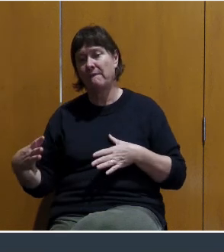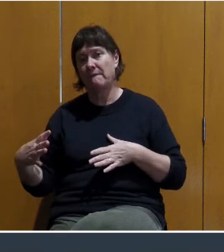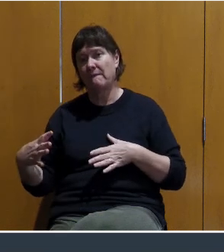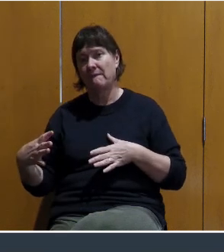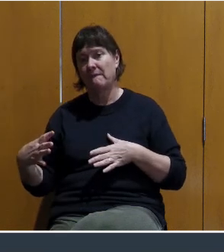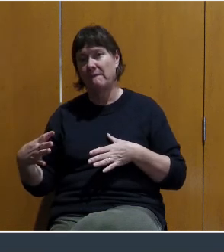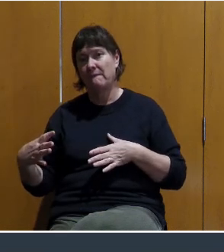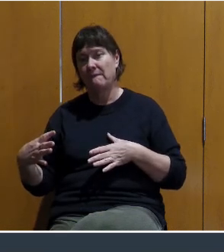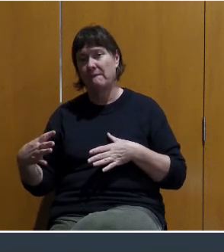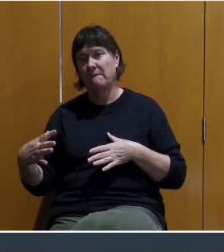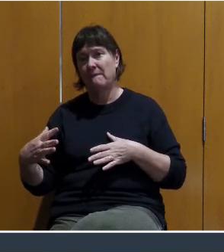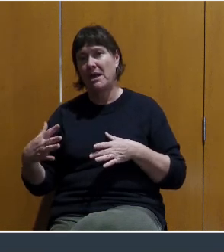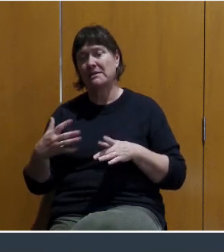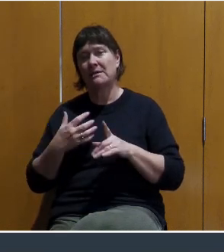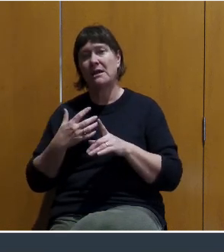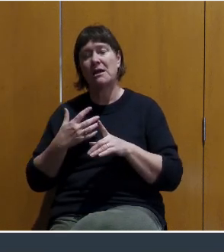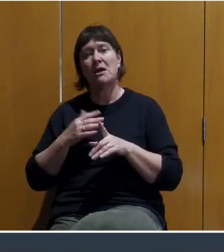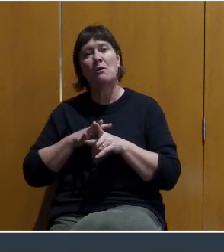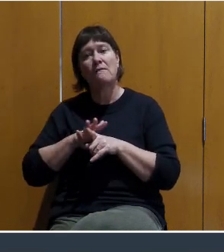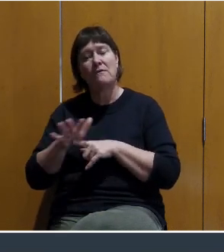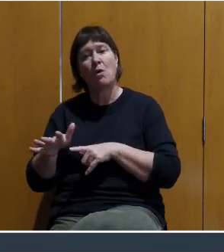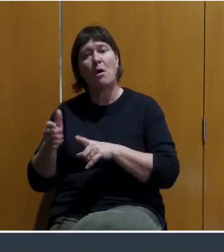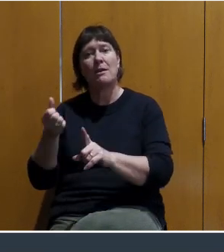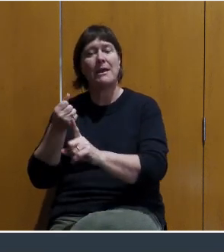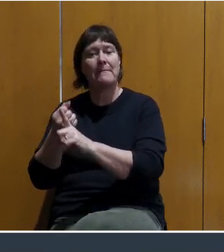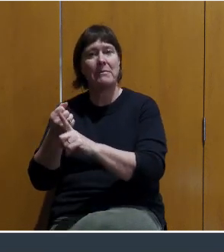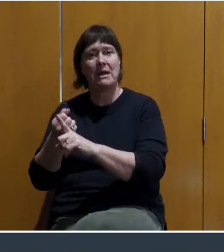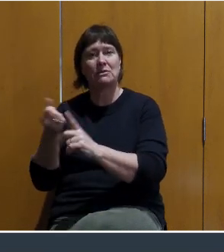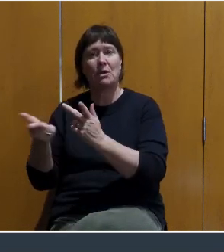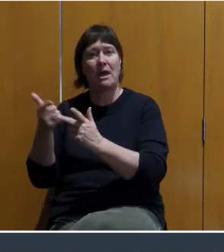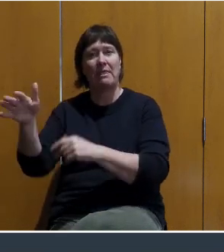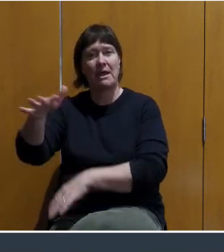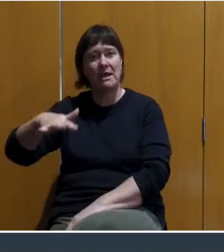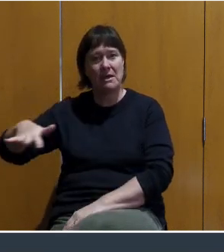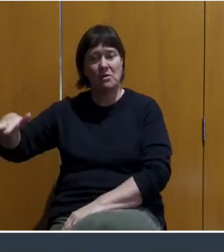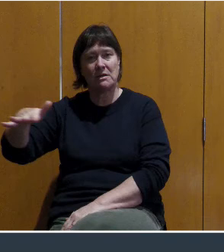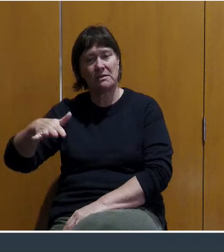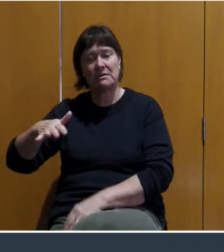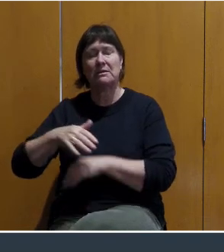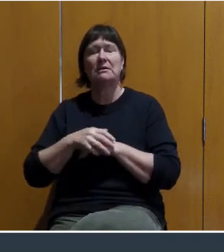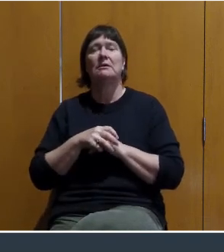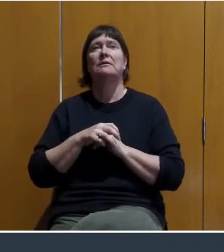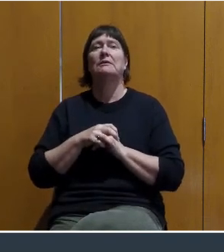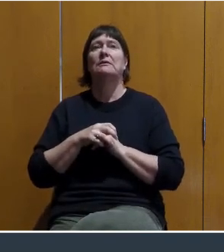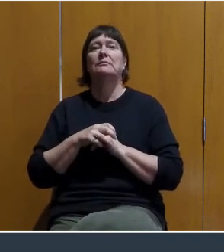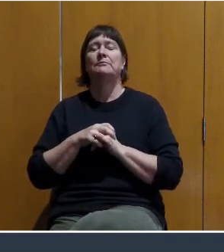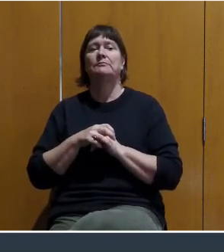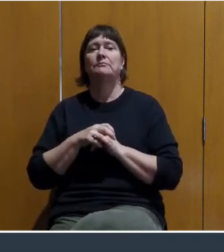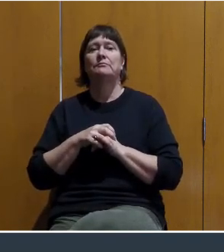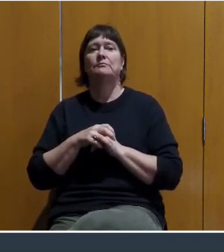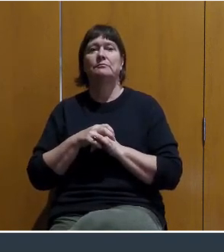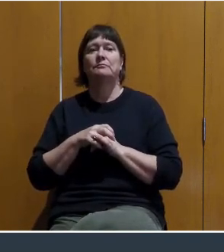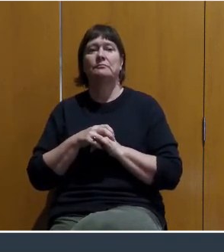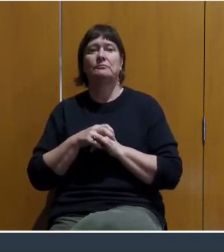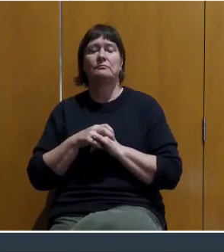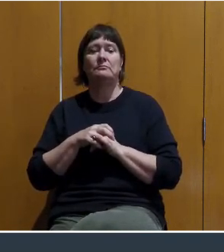large flow-on effect to other members within the region. So I'd like mainly to speak to that within there.